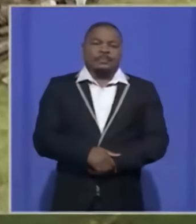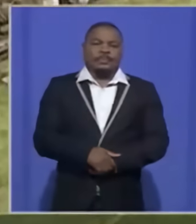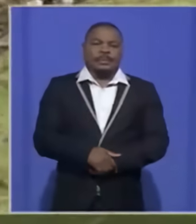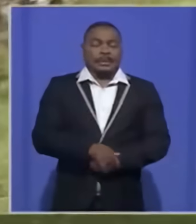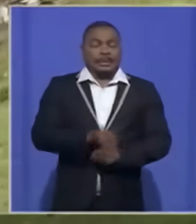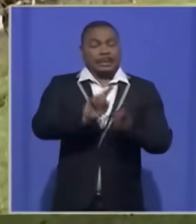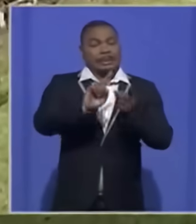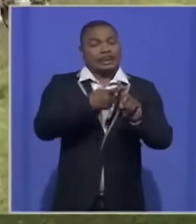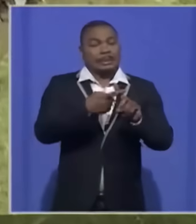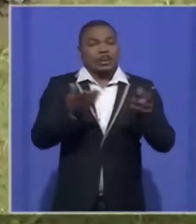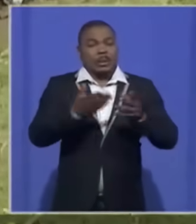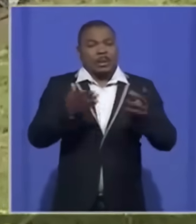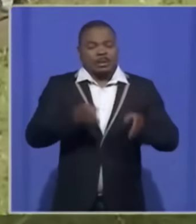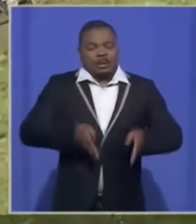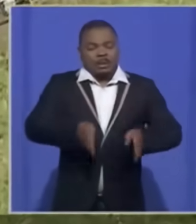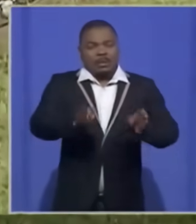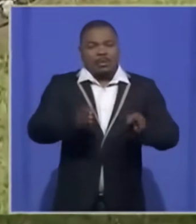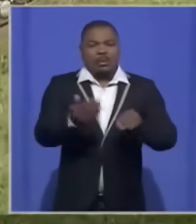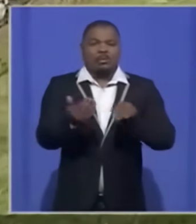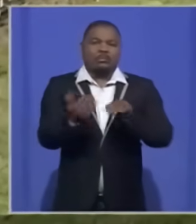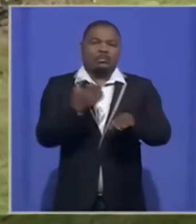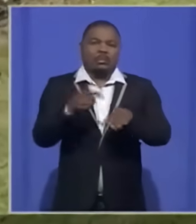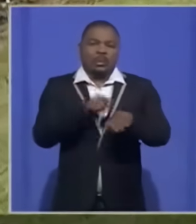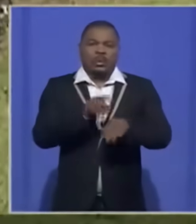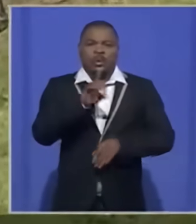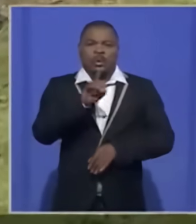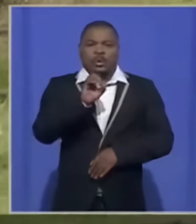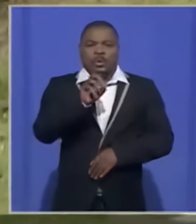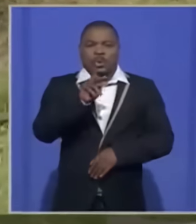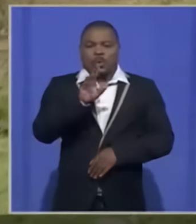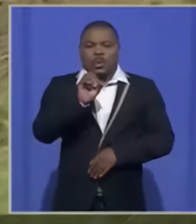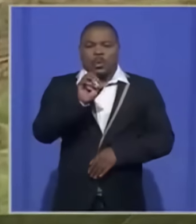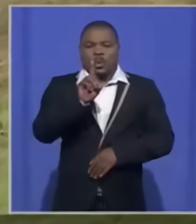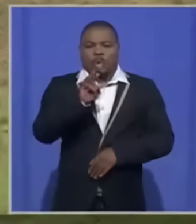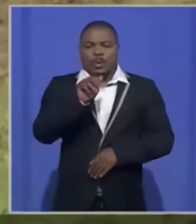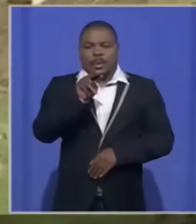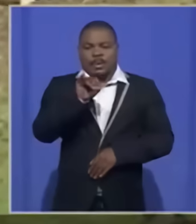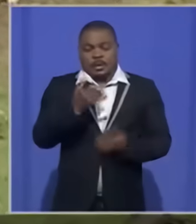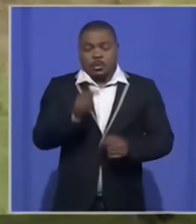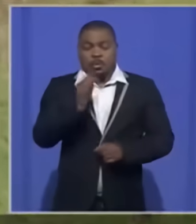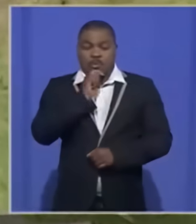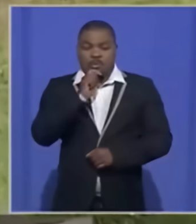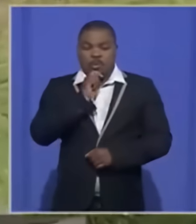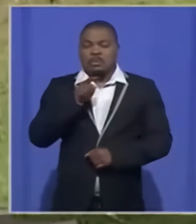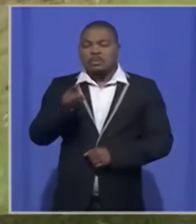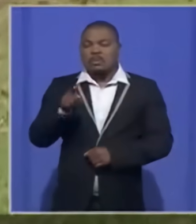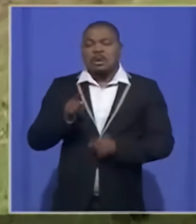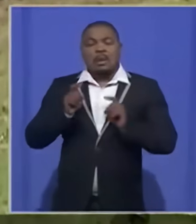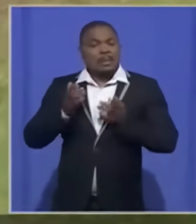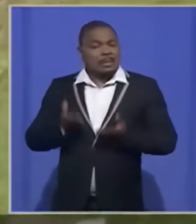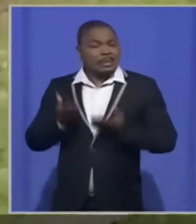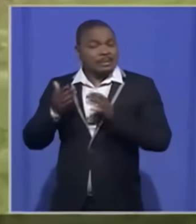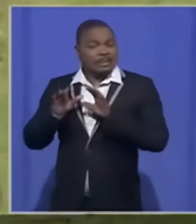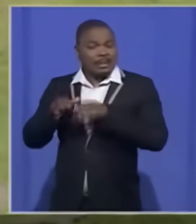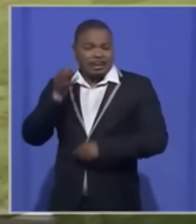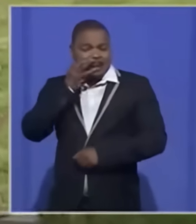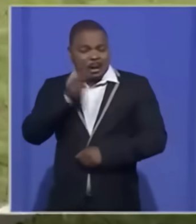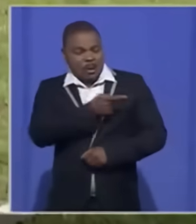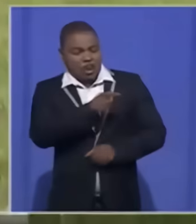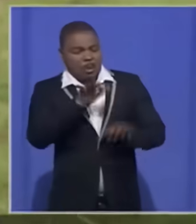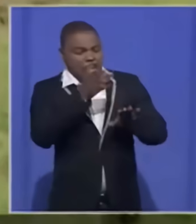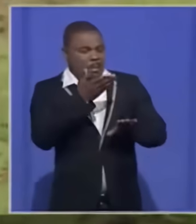Kotsi ena e etsahetse haufi le mmila o moholo o lefelwang wa Dokotweni o senka jeno. Ho ya ka ba ditshebeletso tsa pholoso, ho bonahala eka bafu